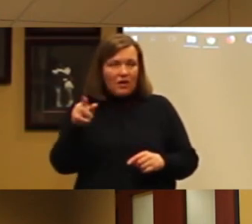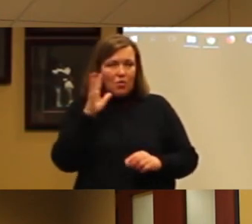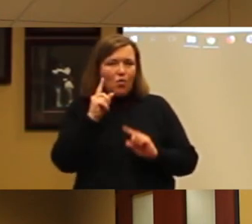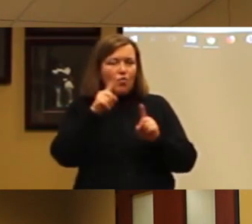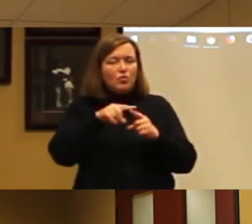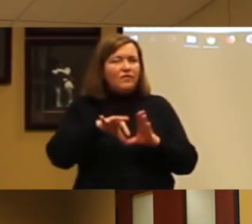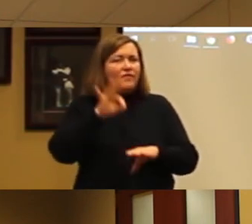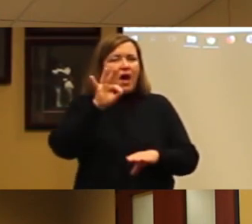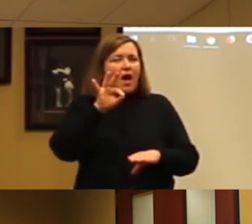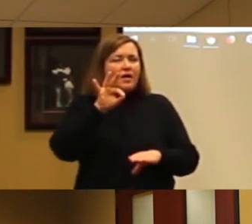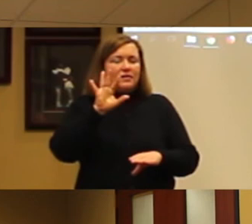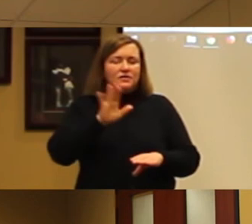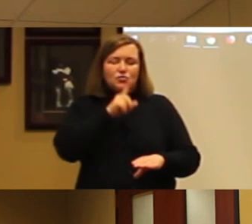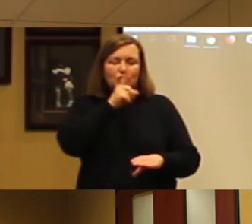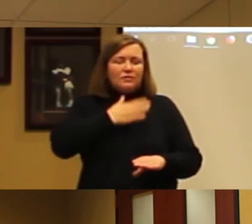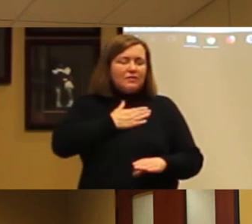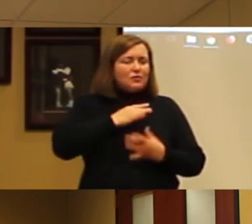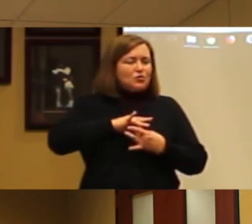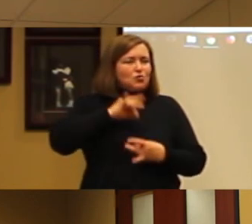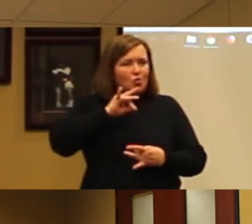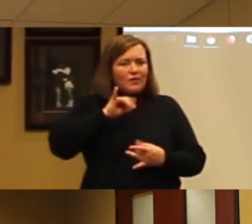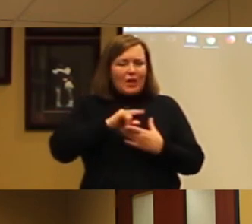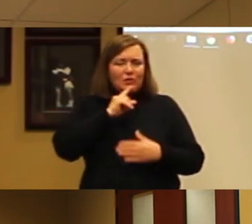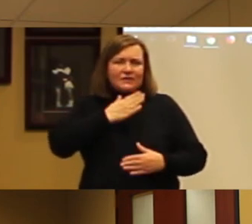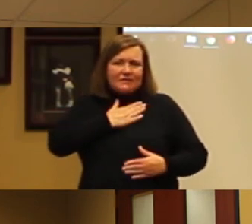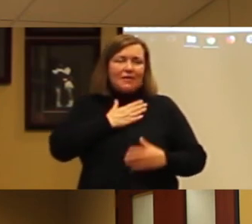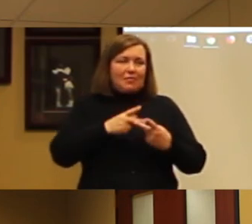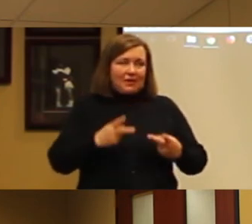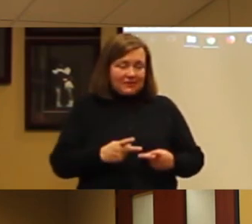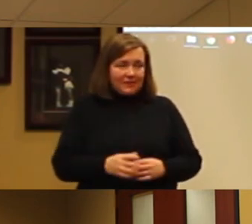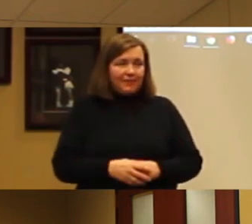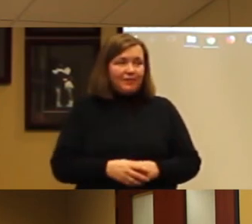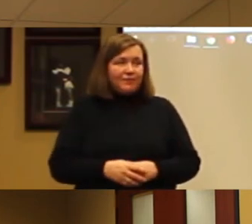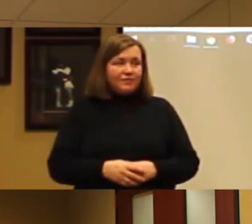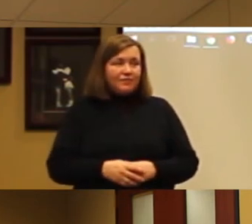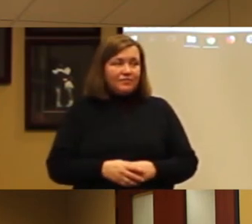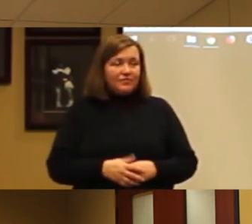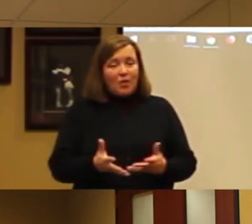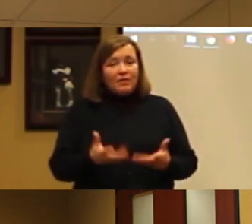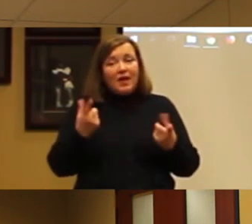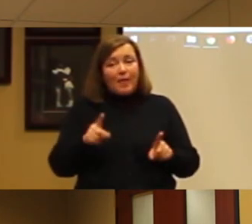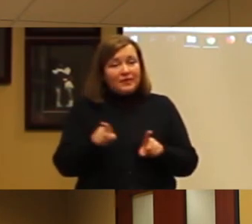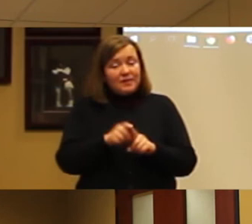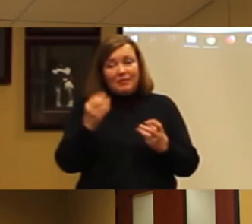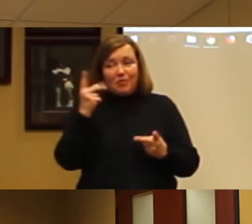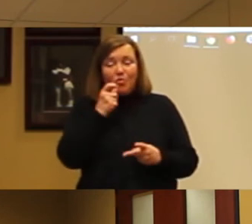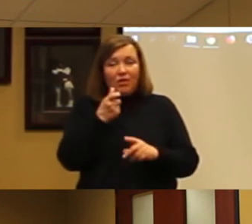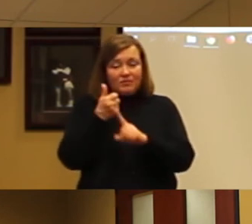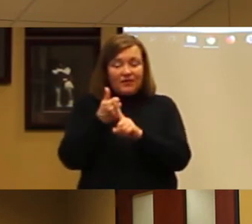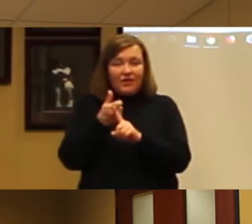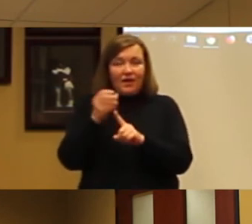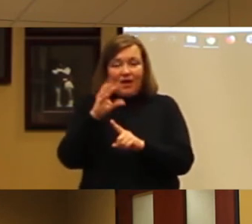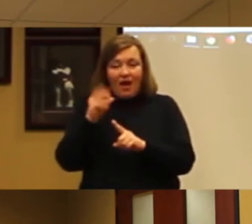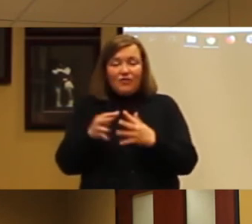his real soul, that was his place. Well, it happened like a lot of people, of African Americans who go